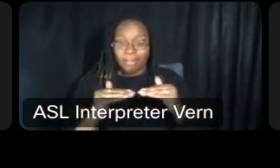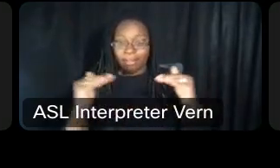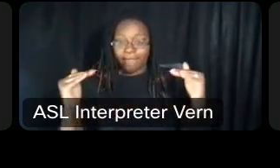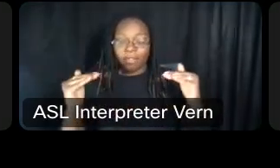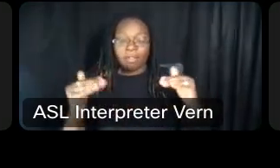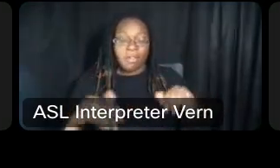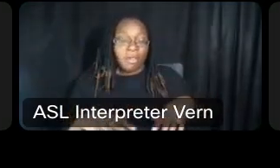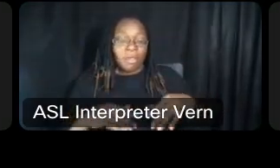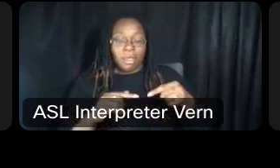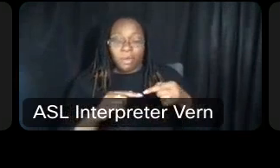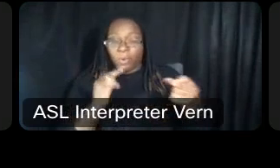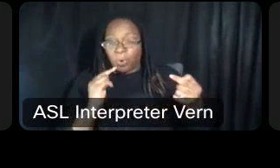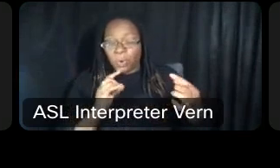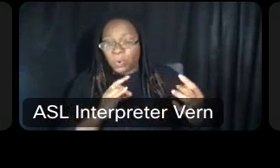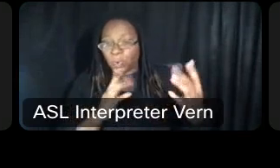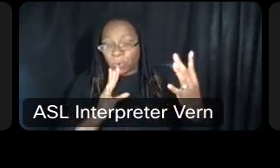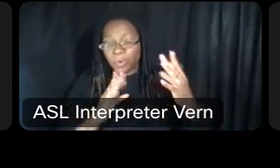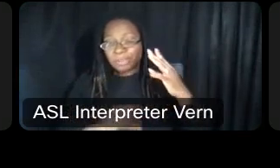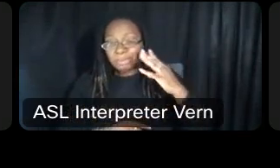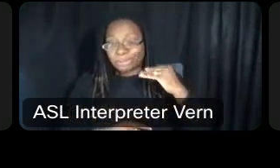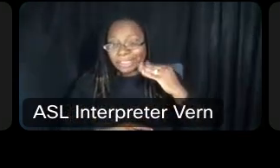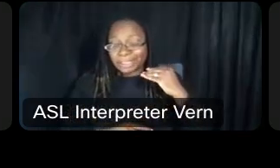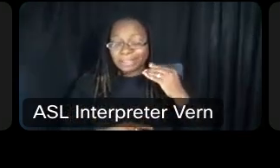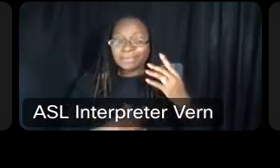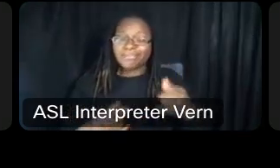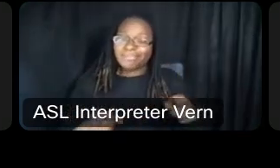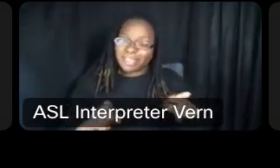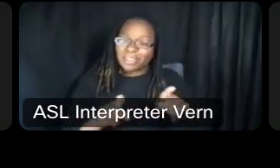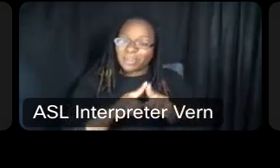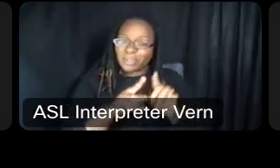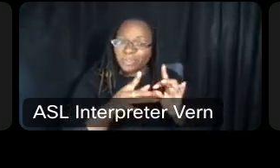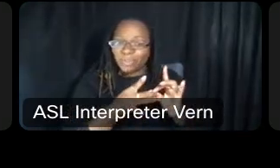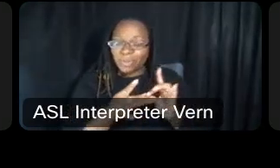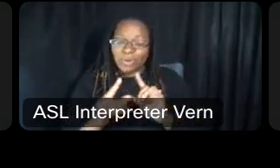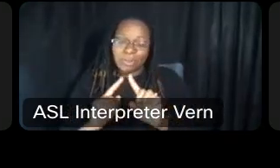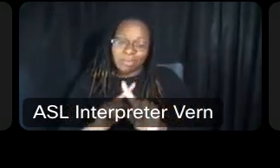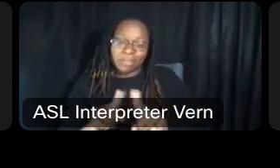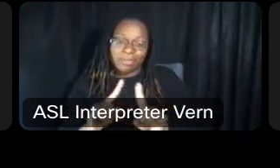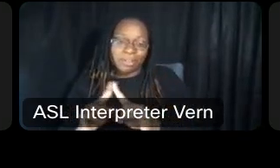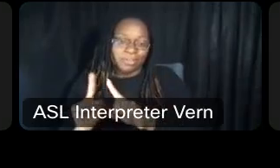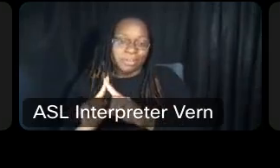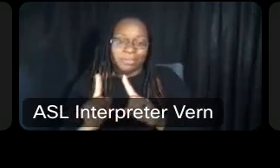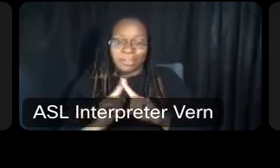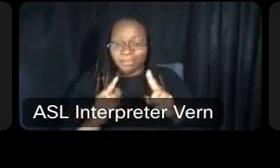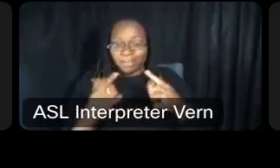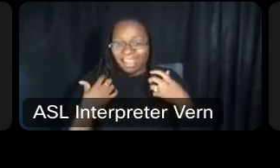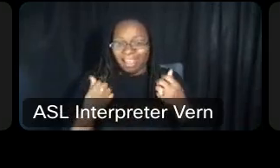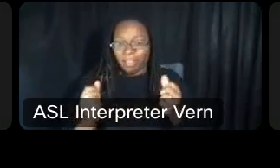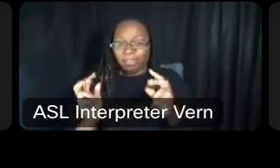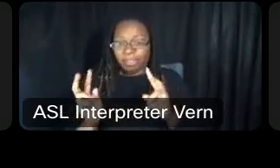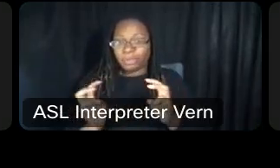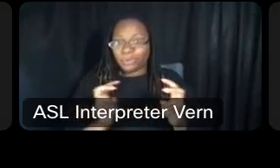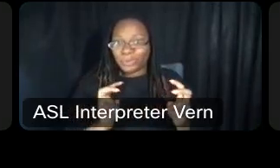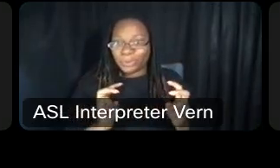adverse experiences are also associated with a range of adverse health effects, and that